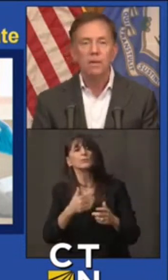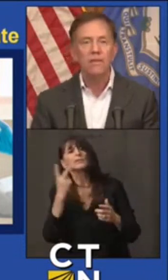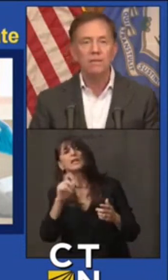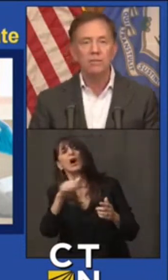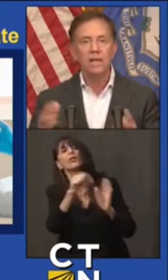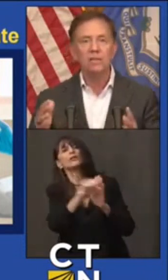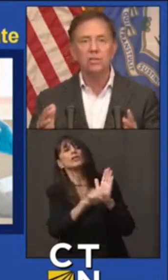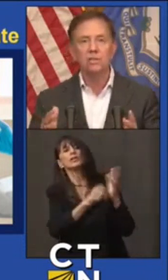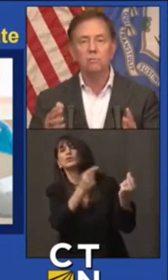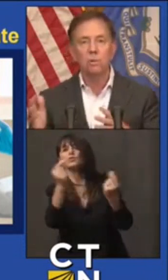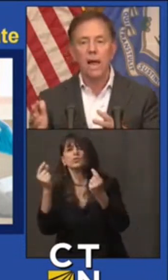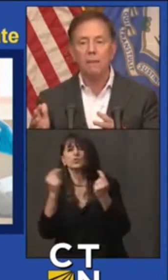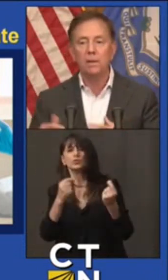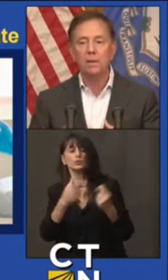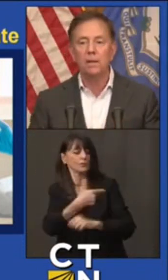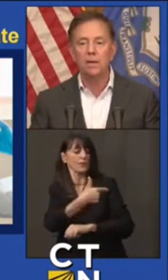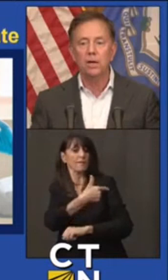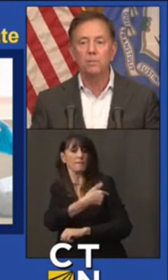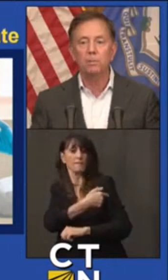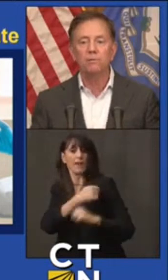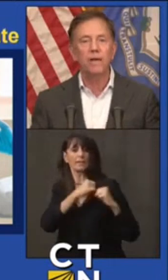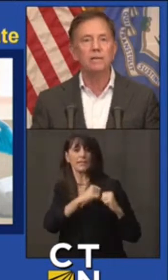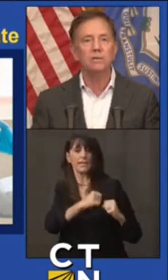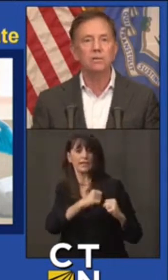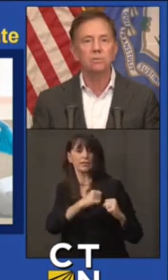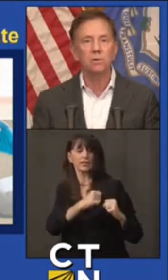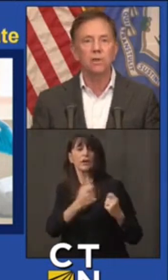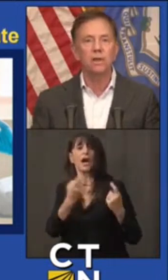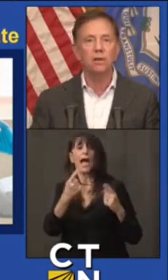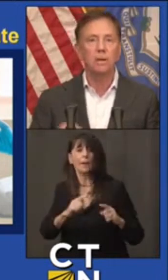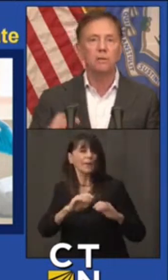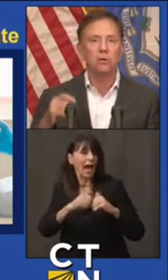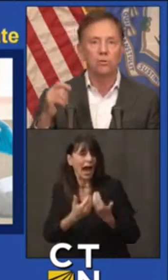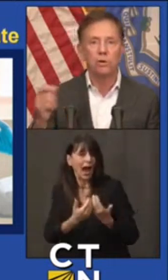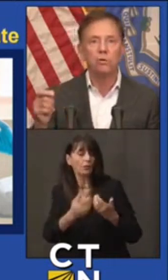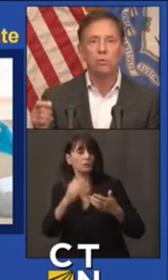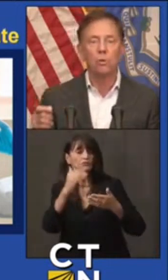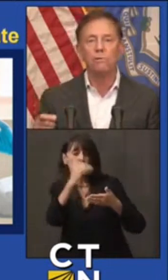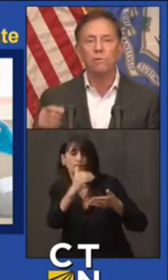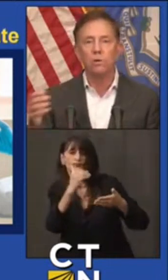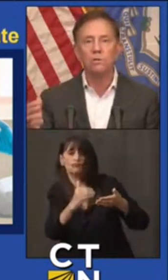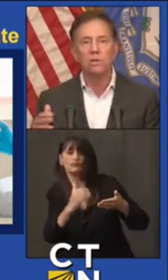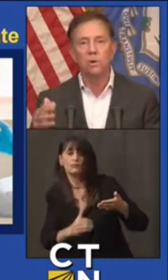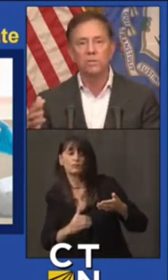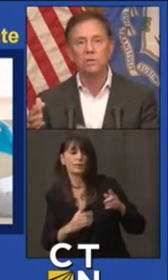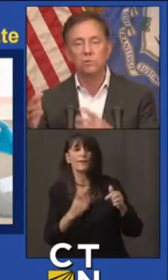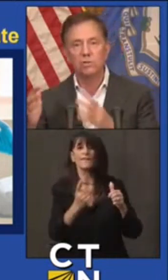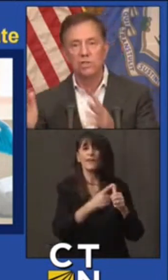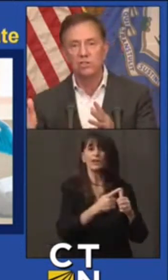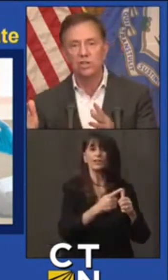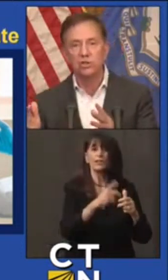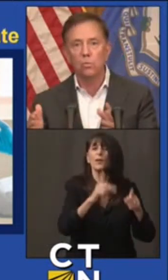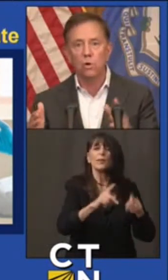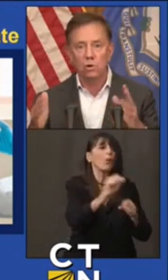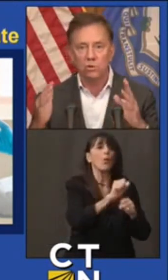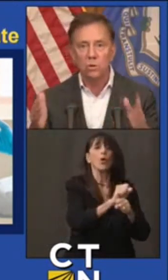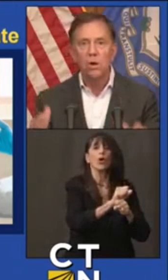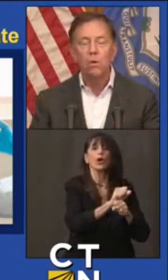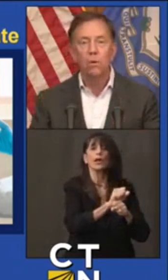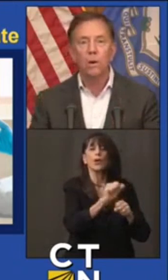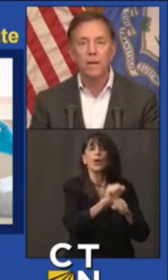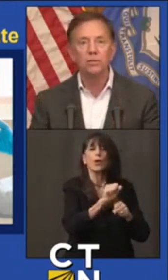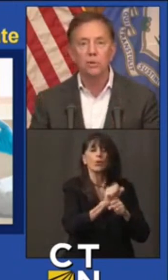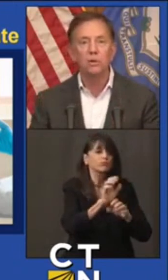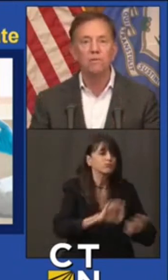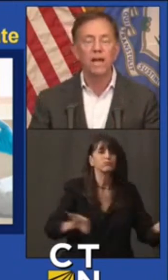The vaccination will happen in a couple of phases. We're thinking about the critical workforce, otherwise known as the essential workers. We